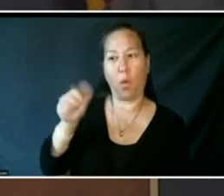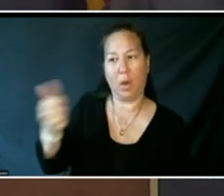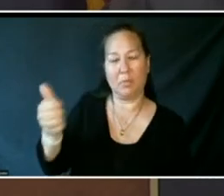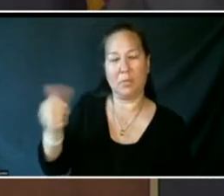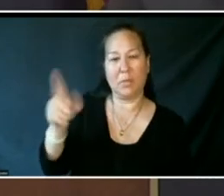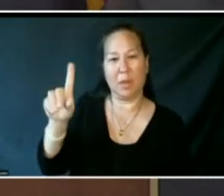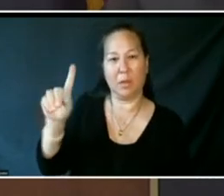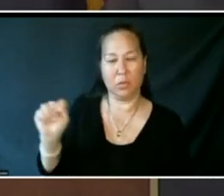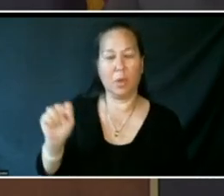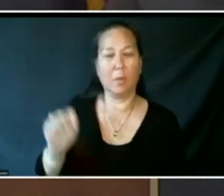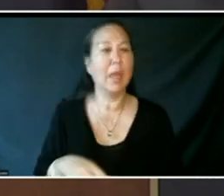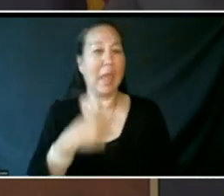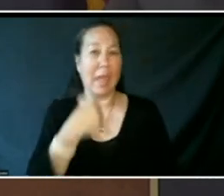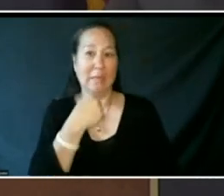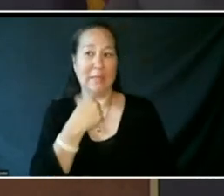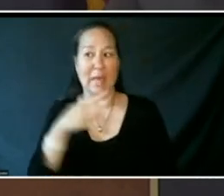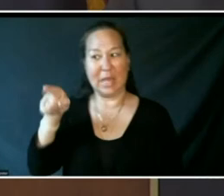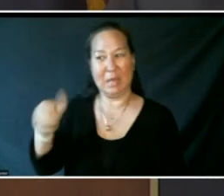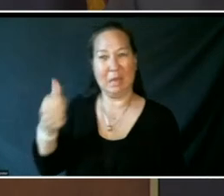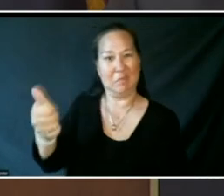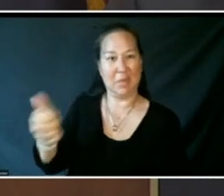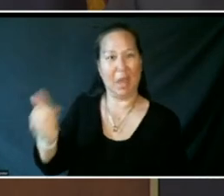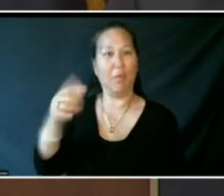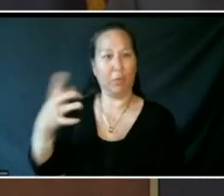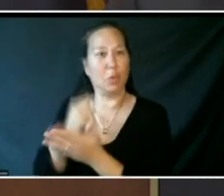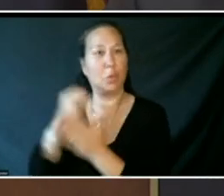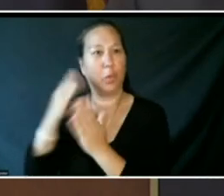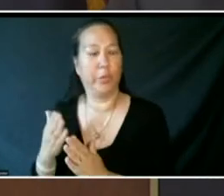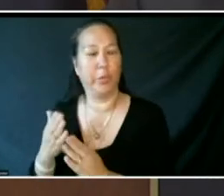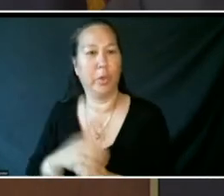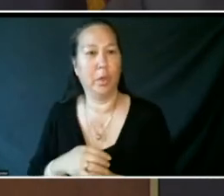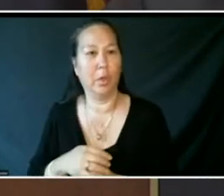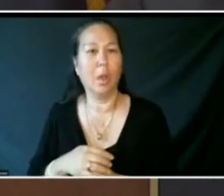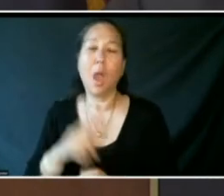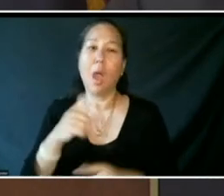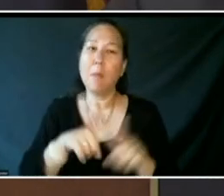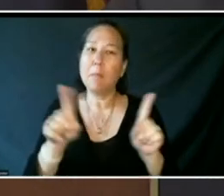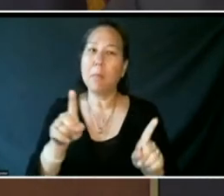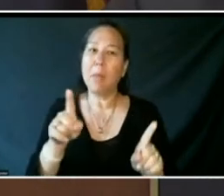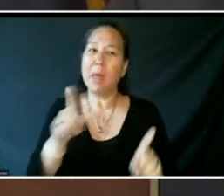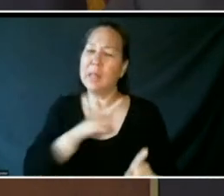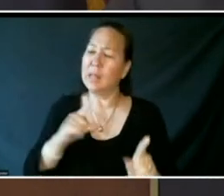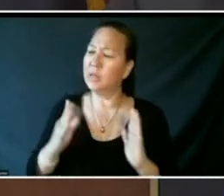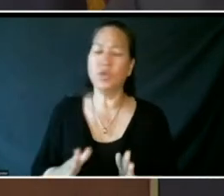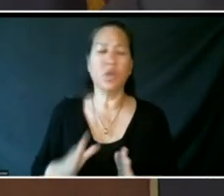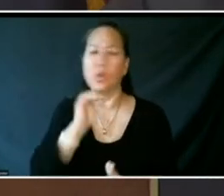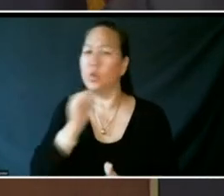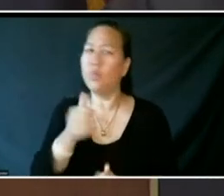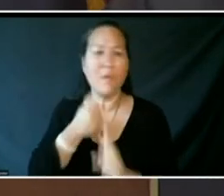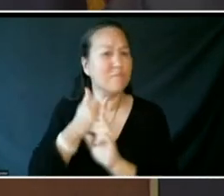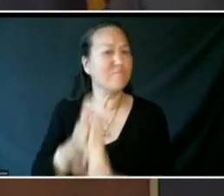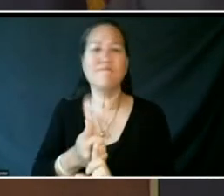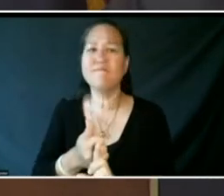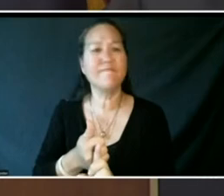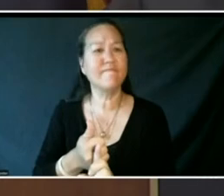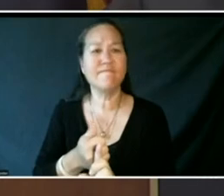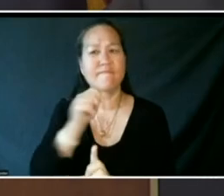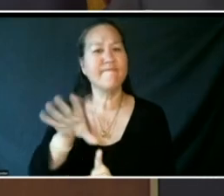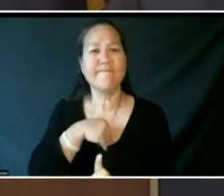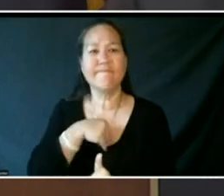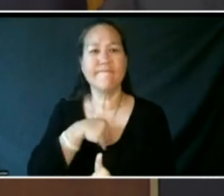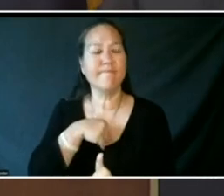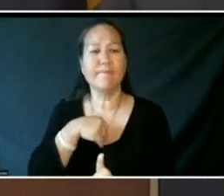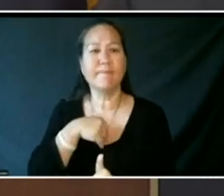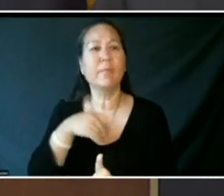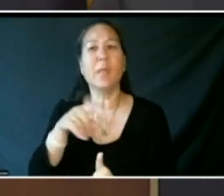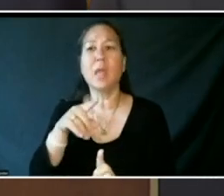But the state legislatures wouldn't go along with this scheme, and neither would the Vice President. None of the legislatures agreed to go back